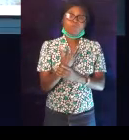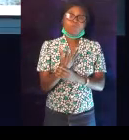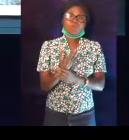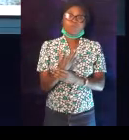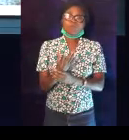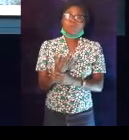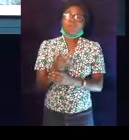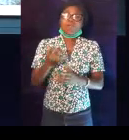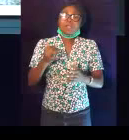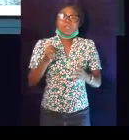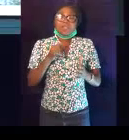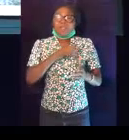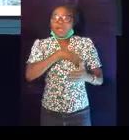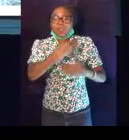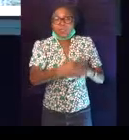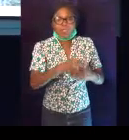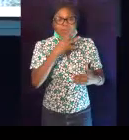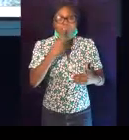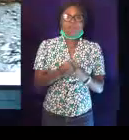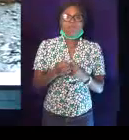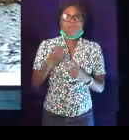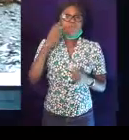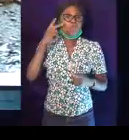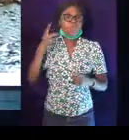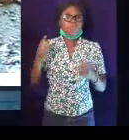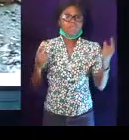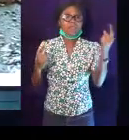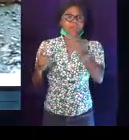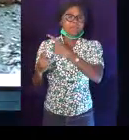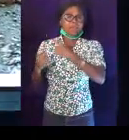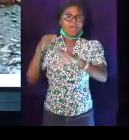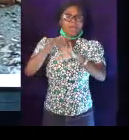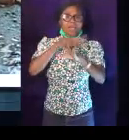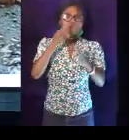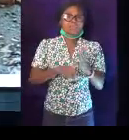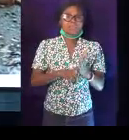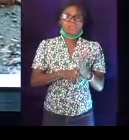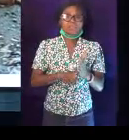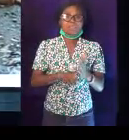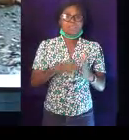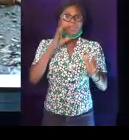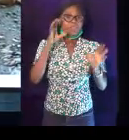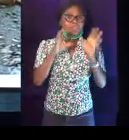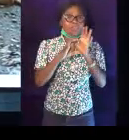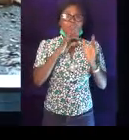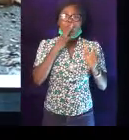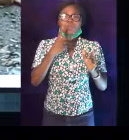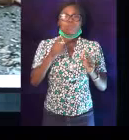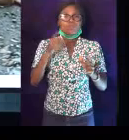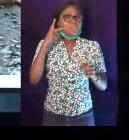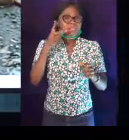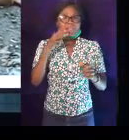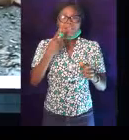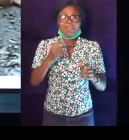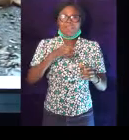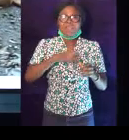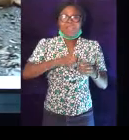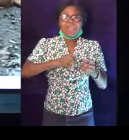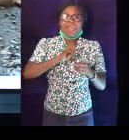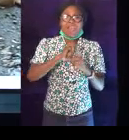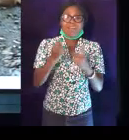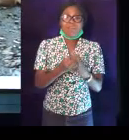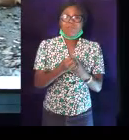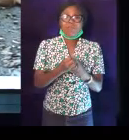is unhygienic environment. Looking at this picture, you will see that this environment is not